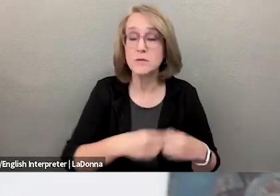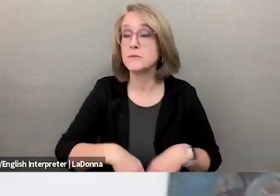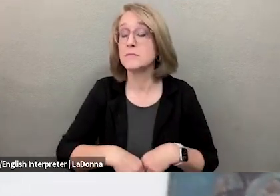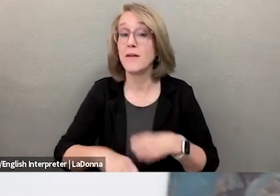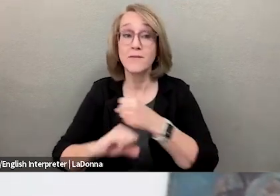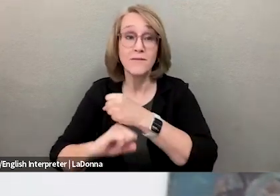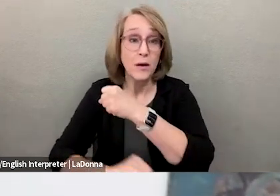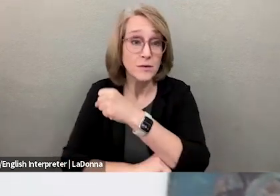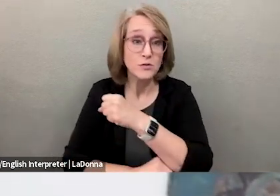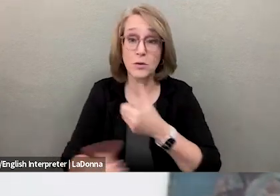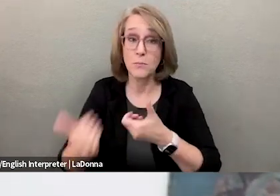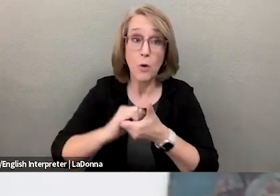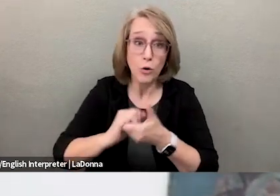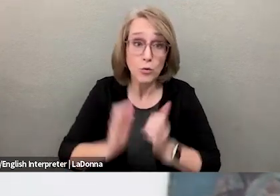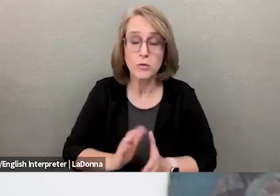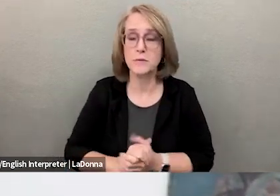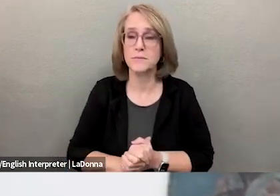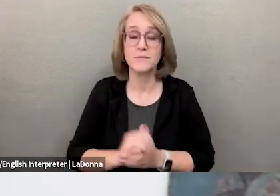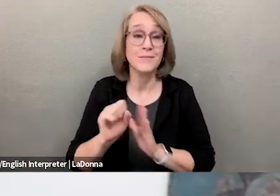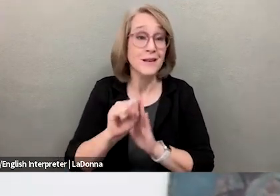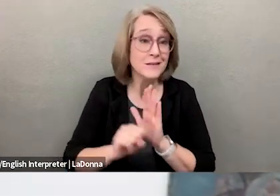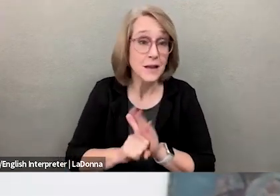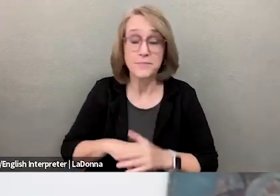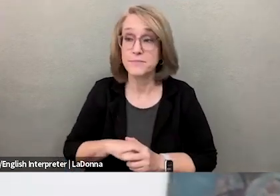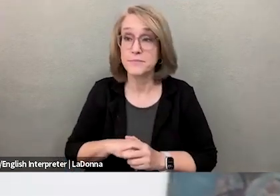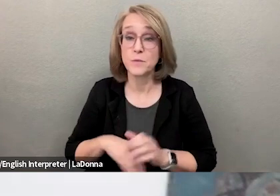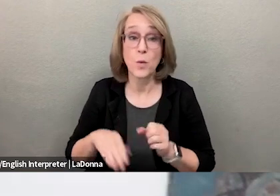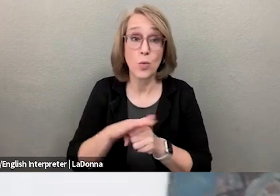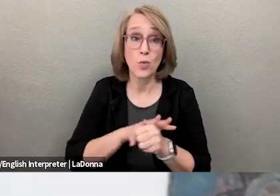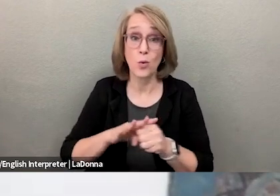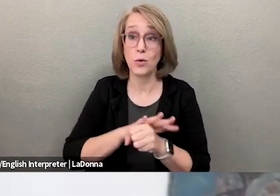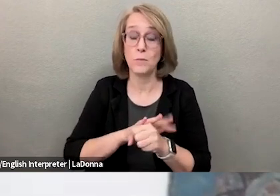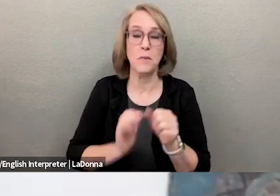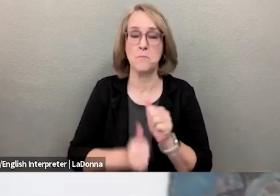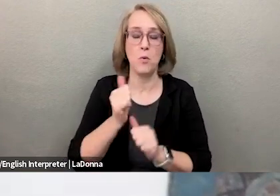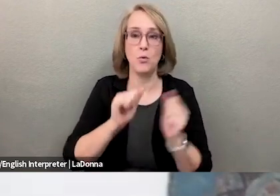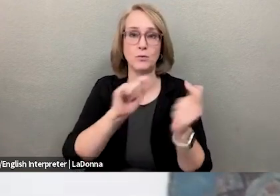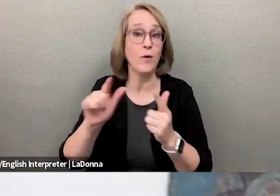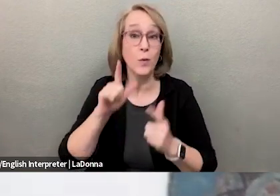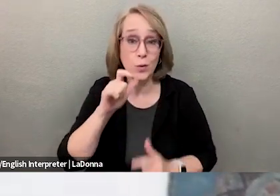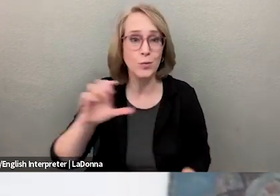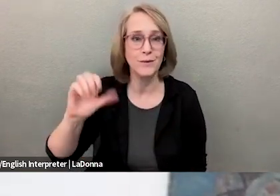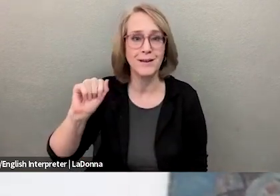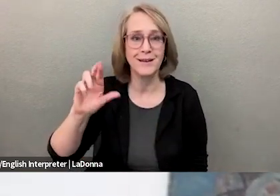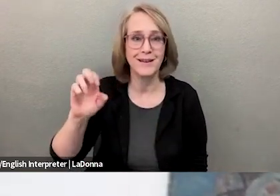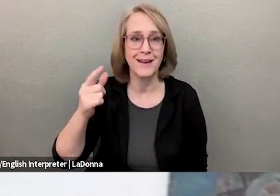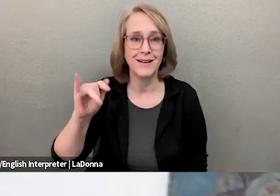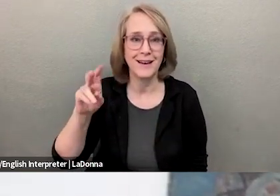partners to the states, the local communities, most of all from caregivers